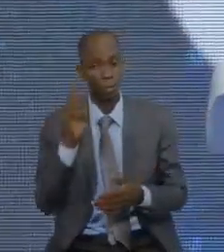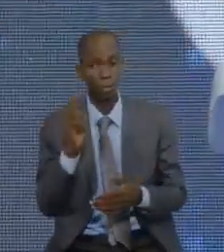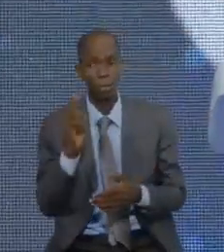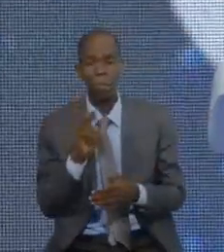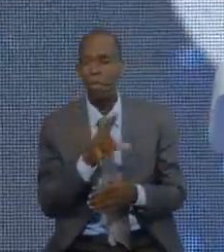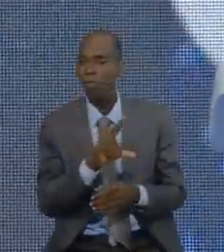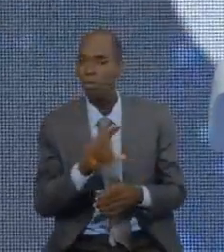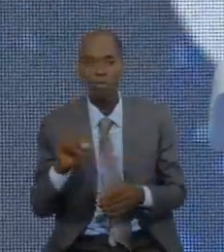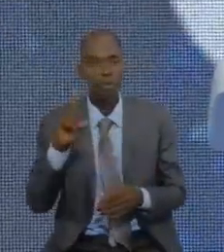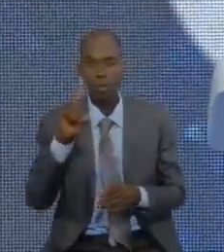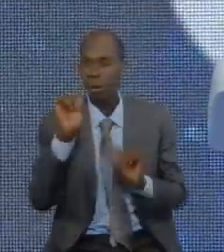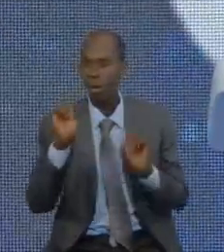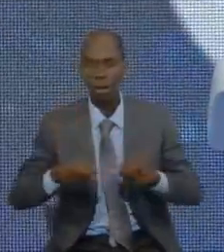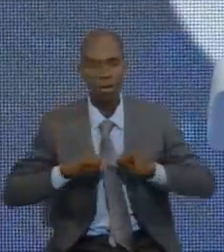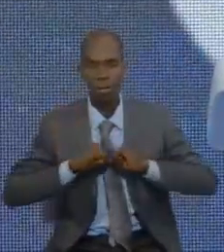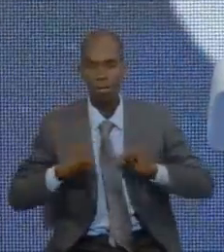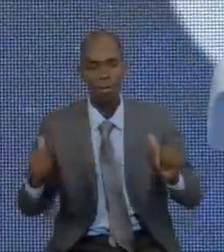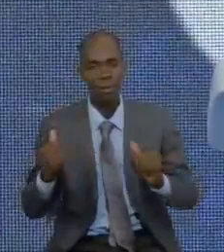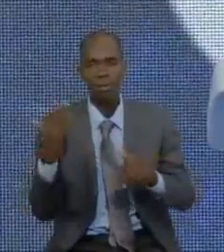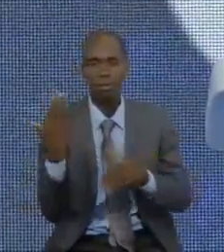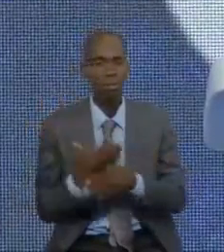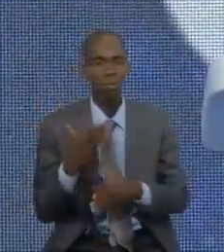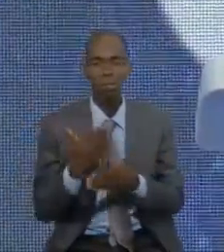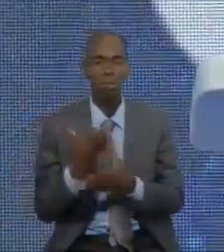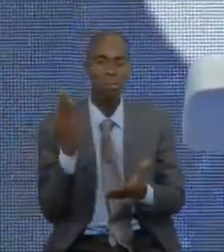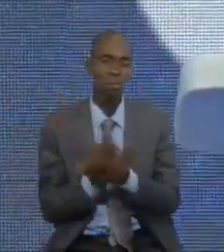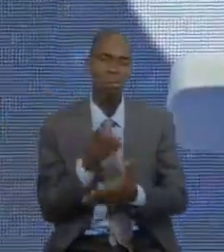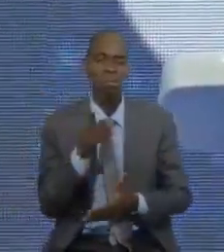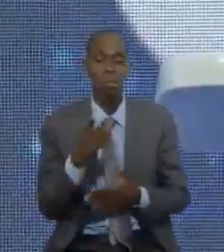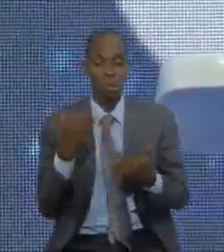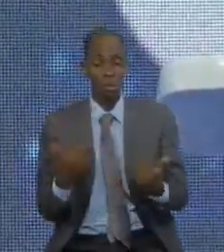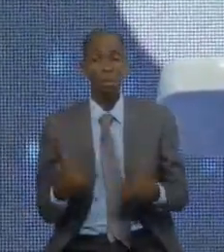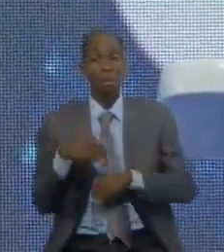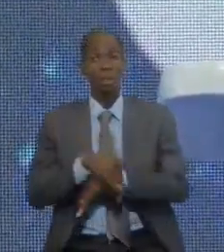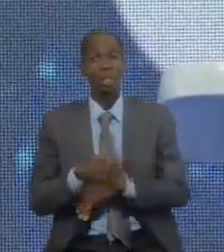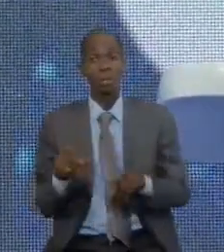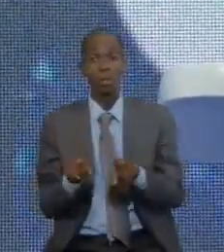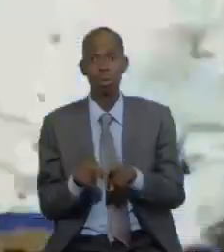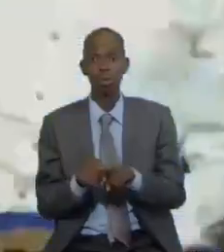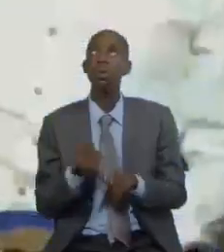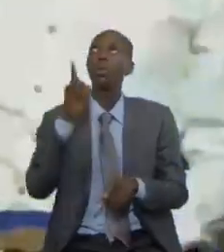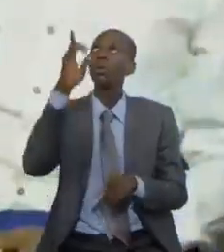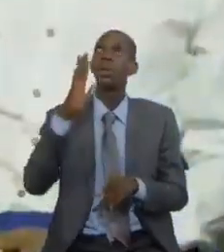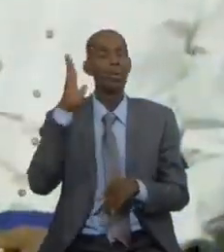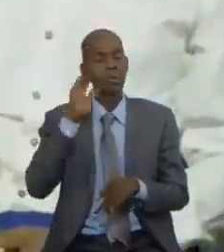nobody can deny you. And tonight, God will not deny you.